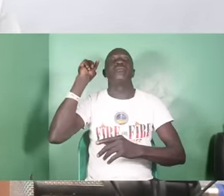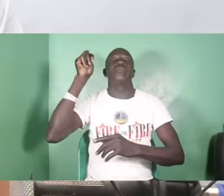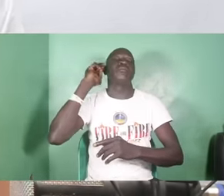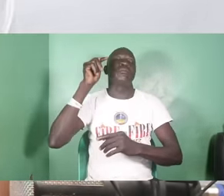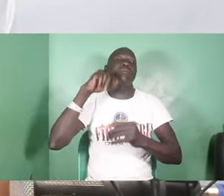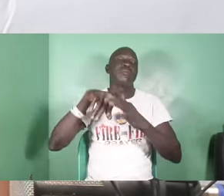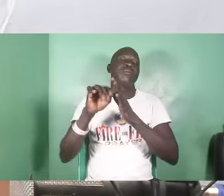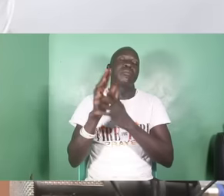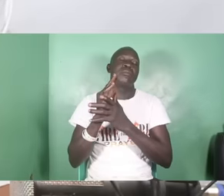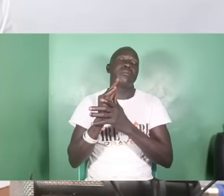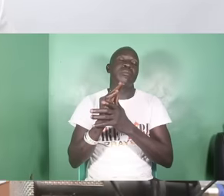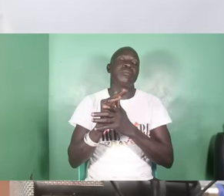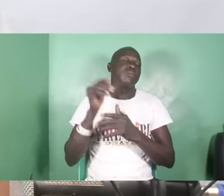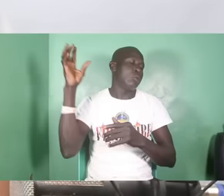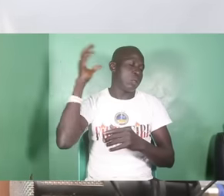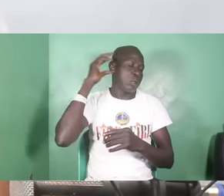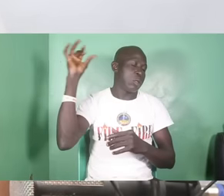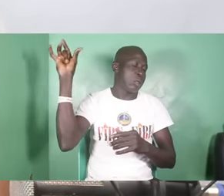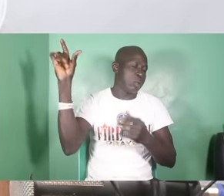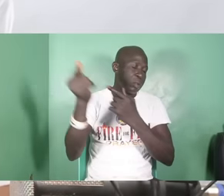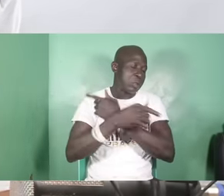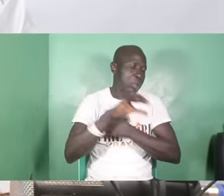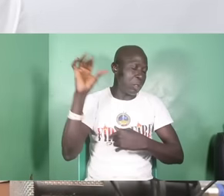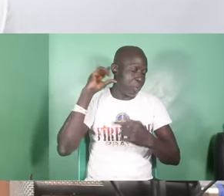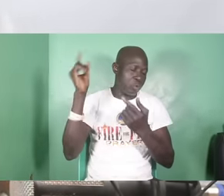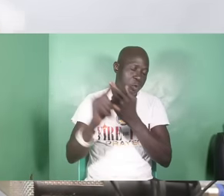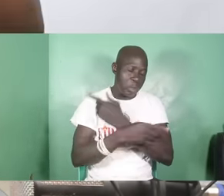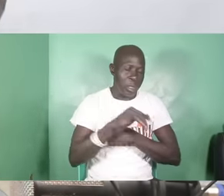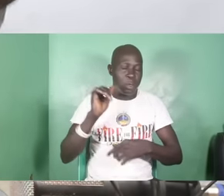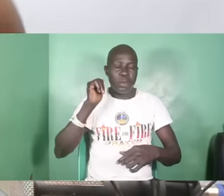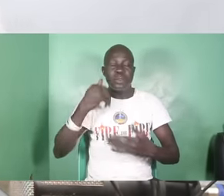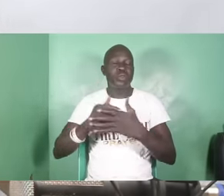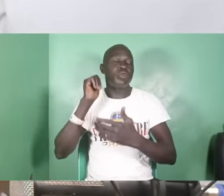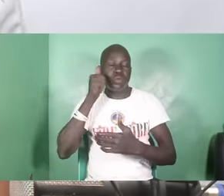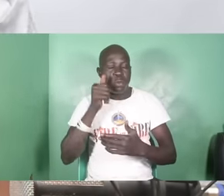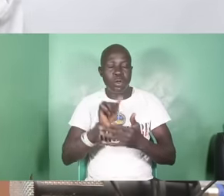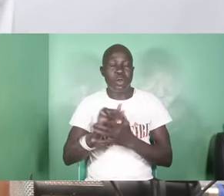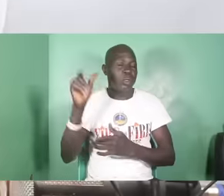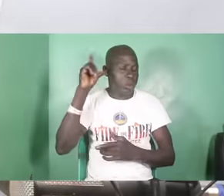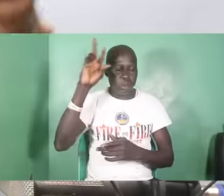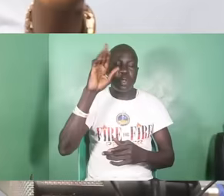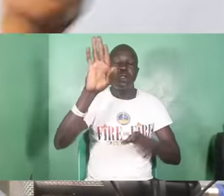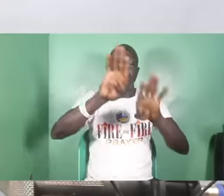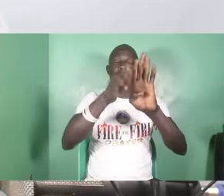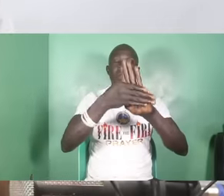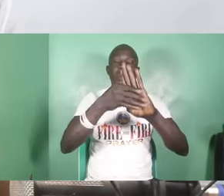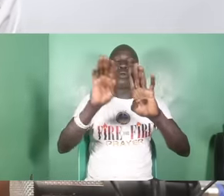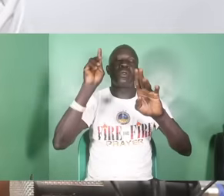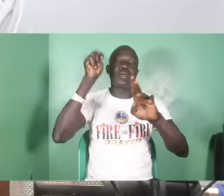successive testimony agba kala ne kan we have one yesterday we see here agba mi sa this is sir lekun ayi re shiro